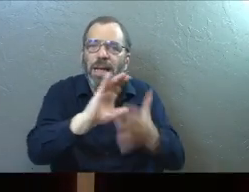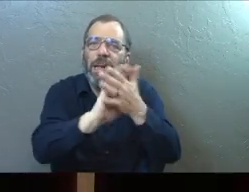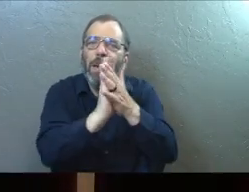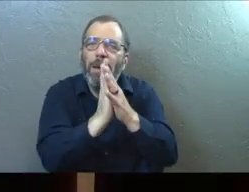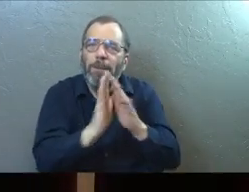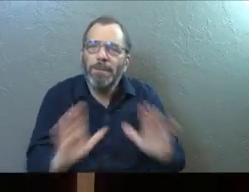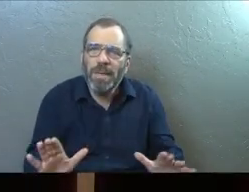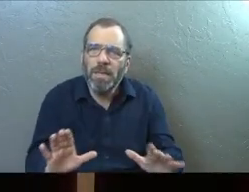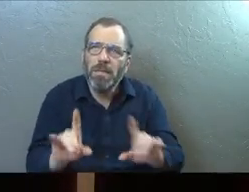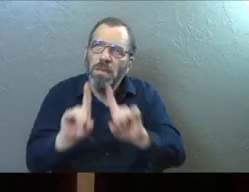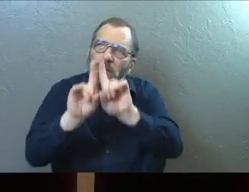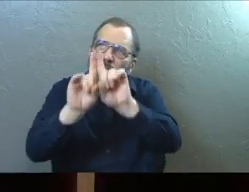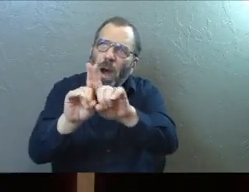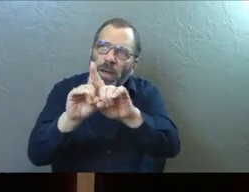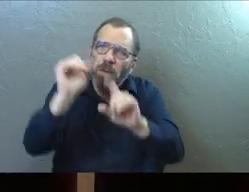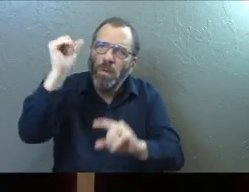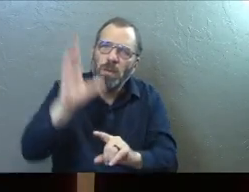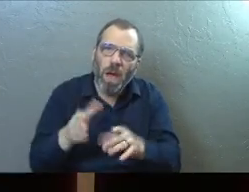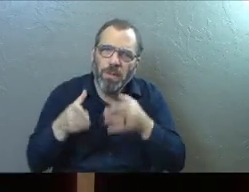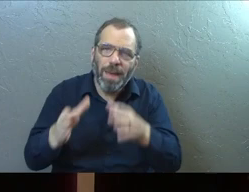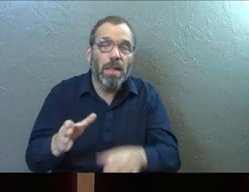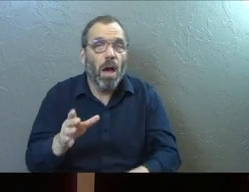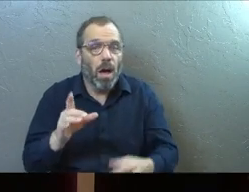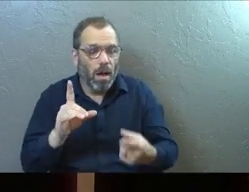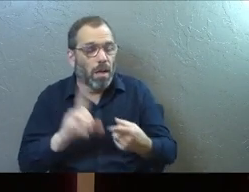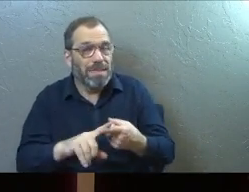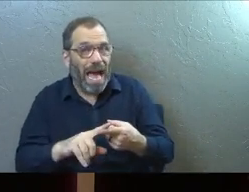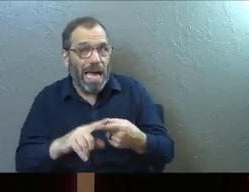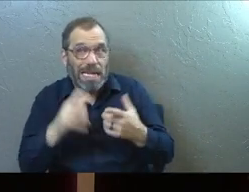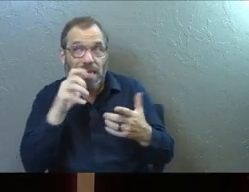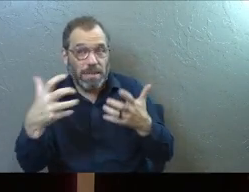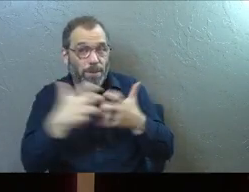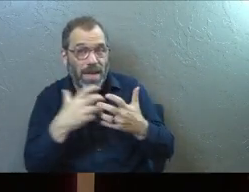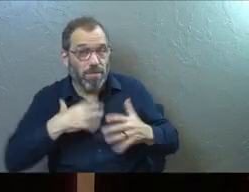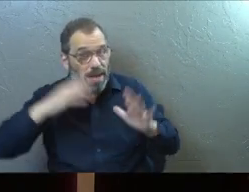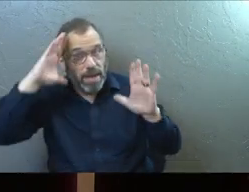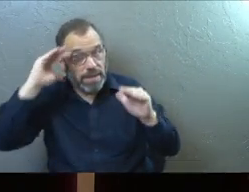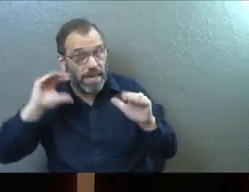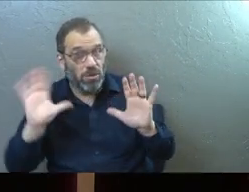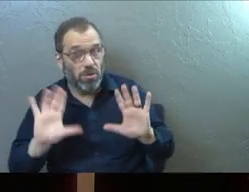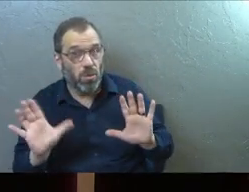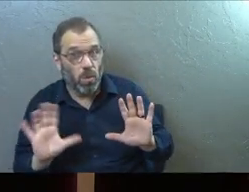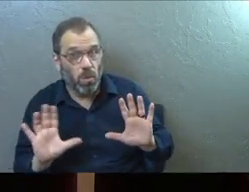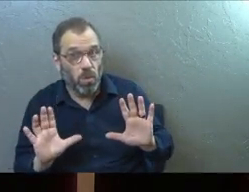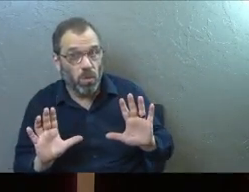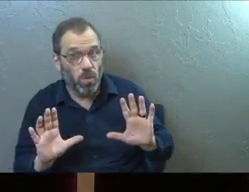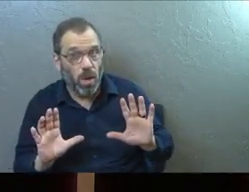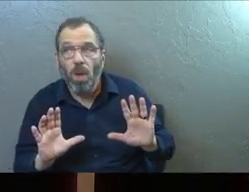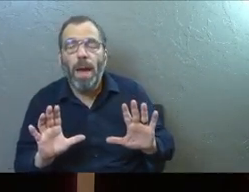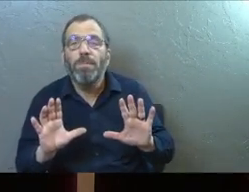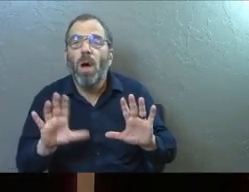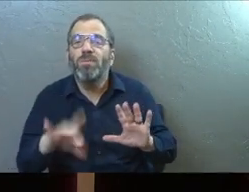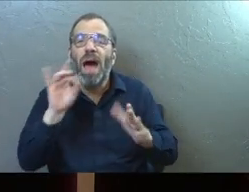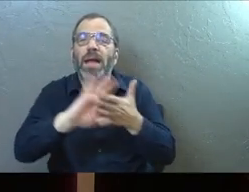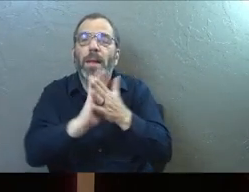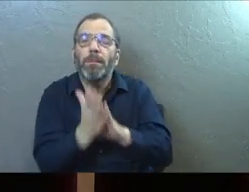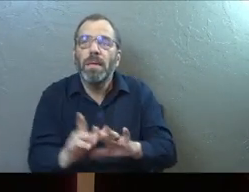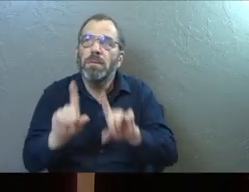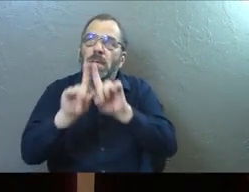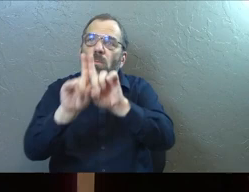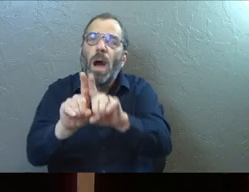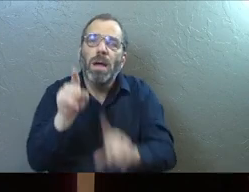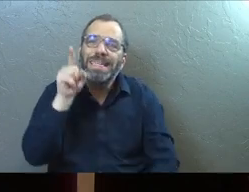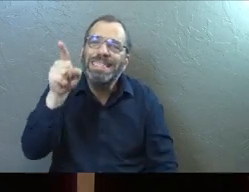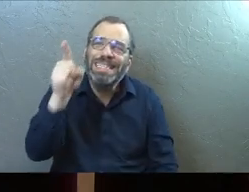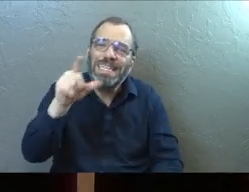peace by walking God's path for our lives, not because that path matches our expectations, right? We find peace walking God's